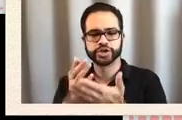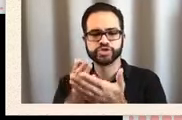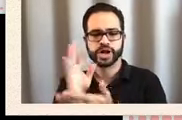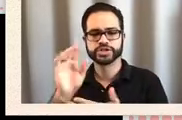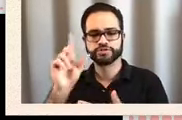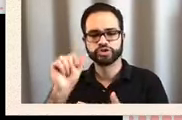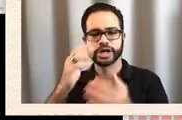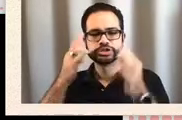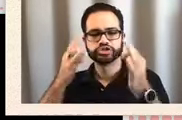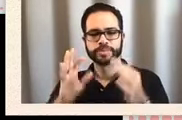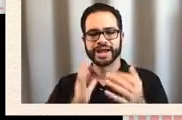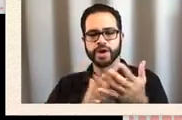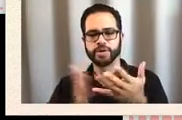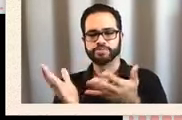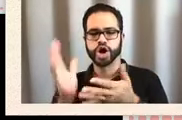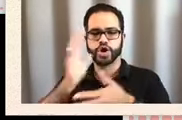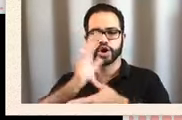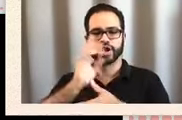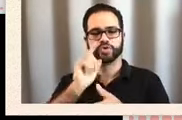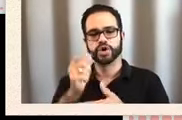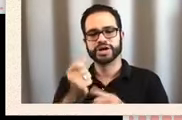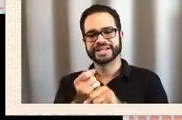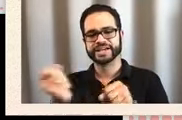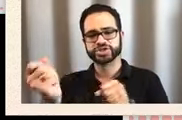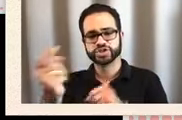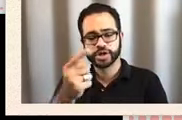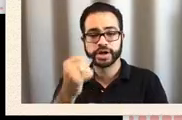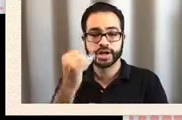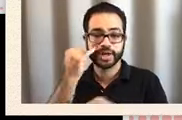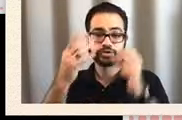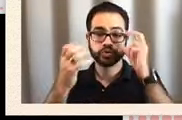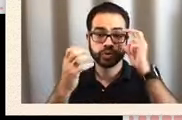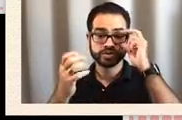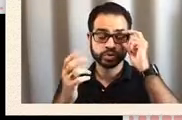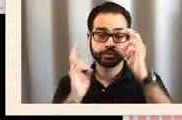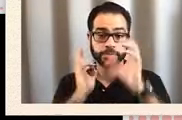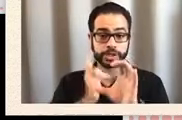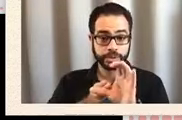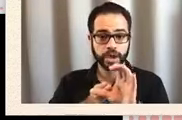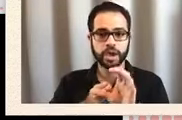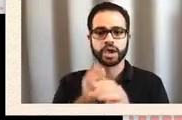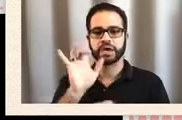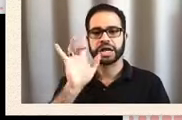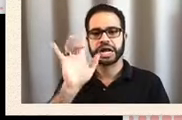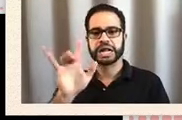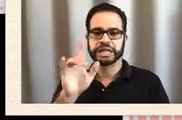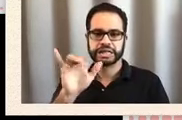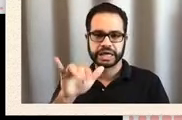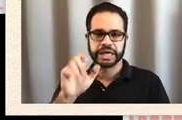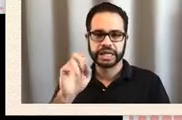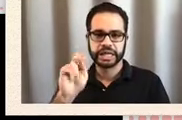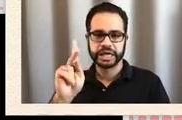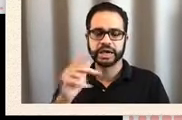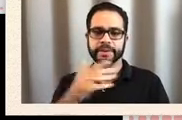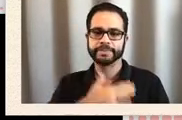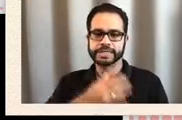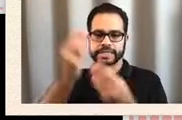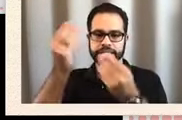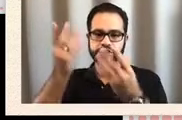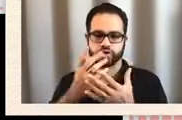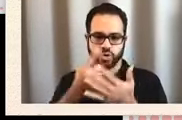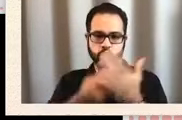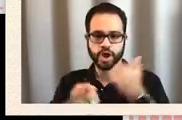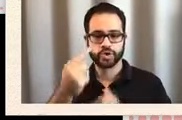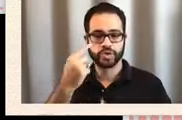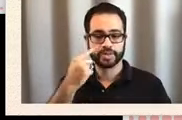be for the year 2021. And if you want to participate, follow that link there and please let us know what you think. So Mike,